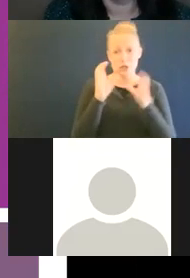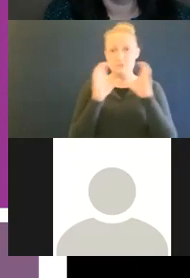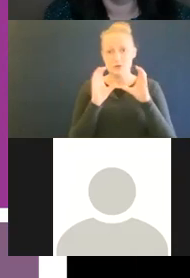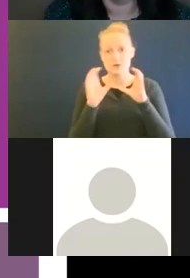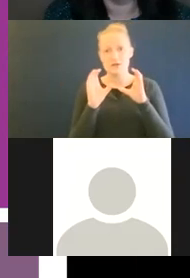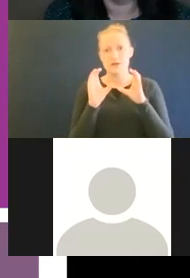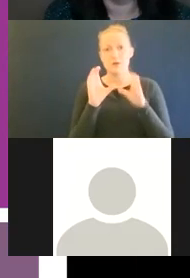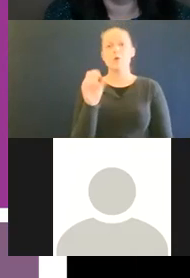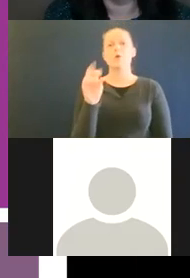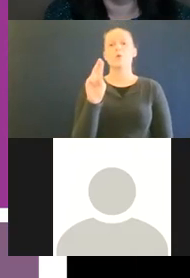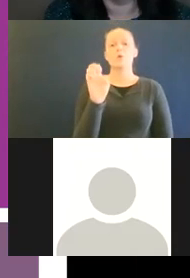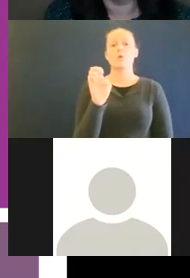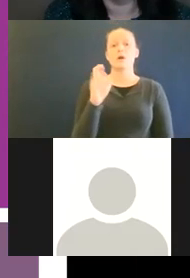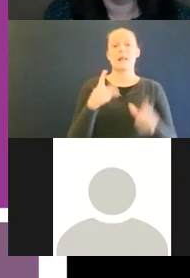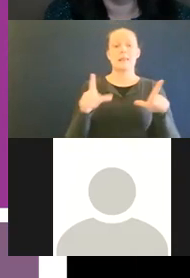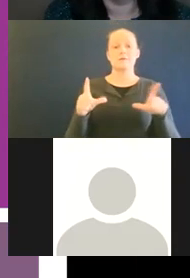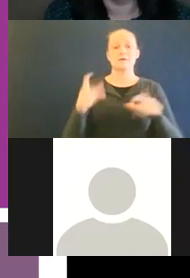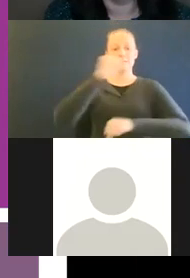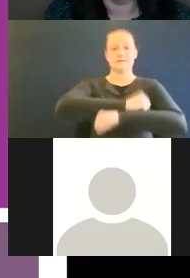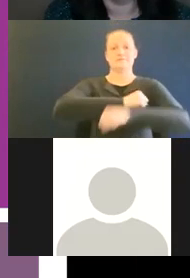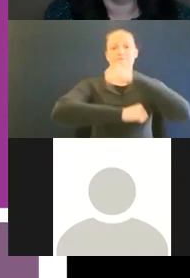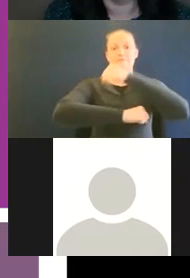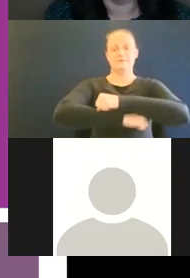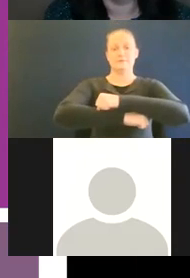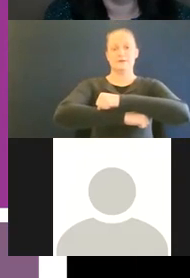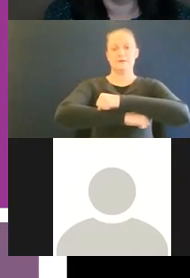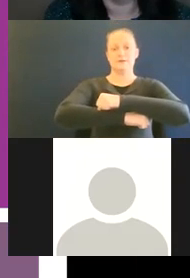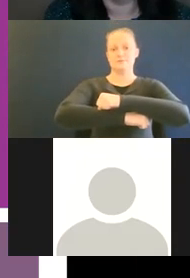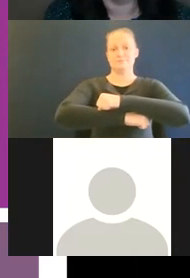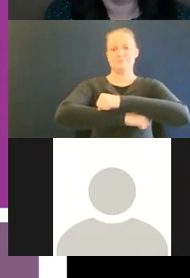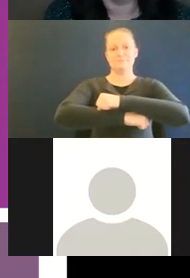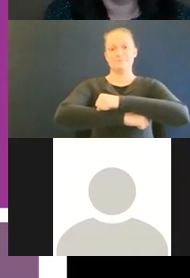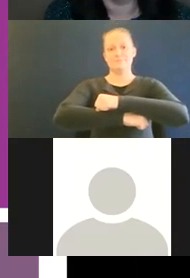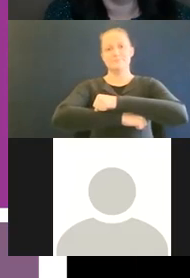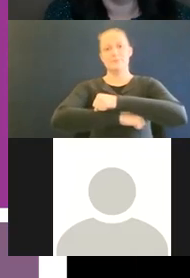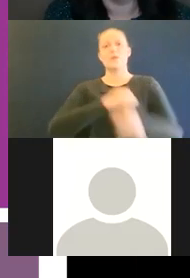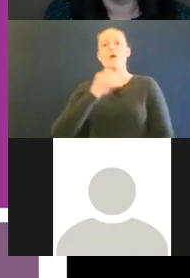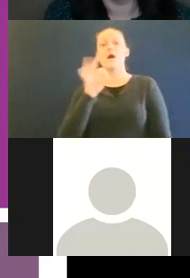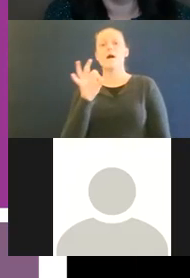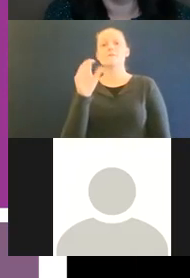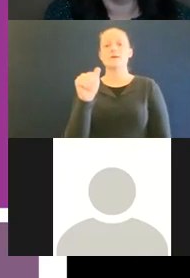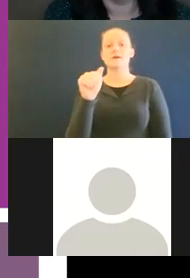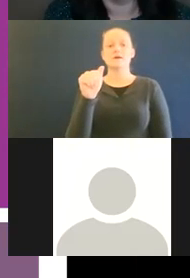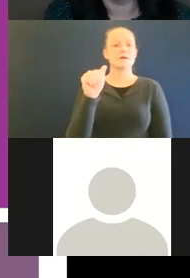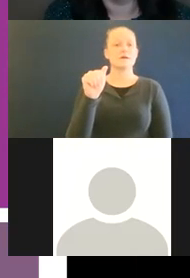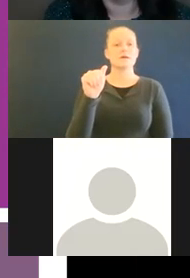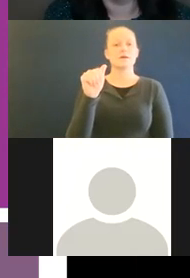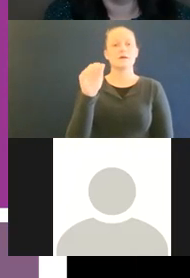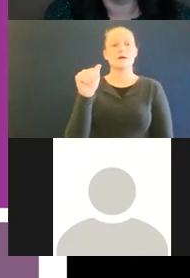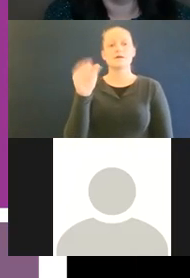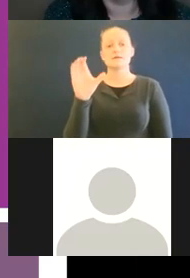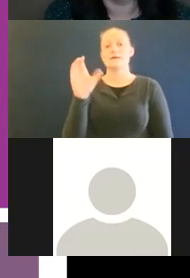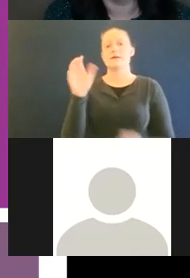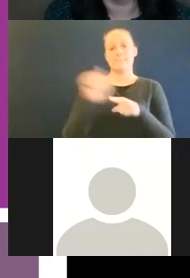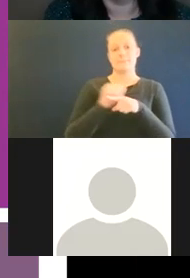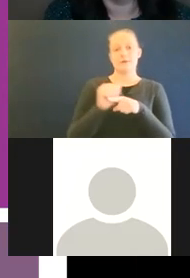is really the foundation, the cornerstone of AAC practice. And if you're not super